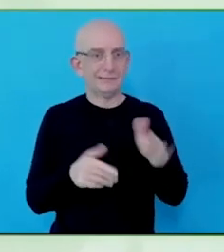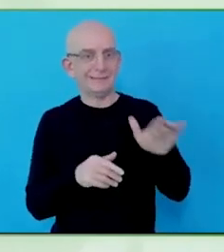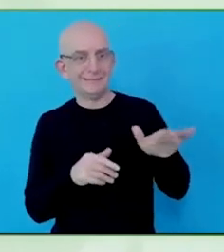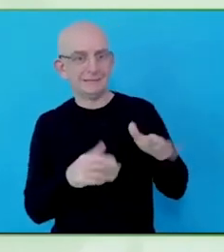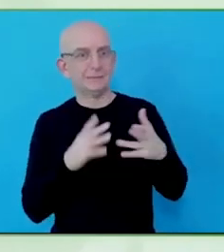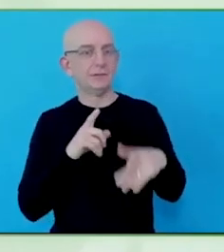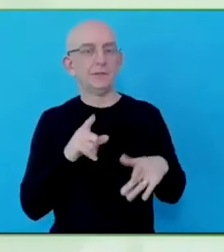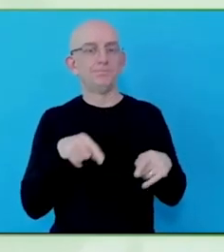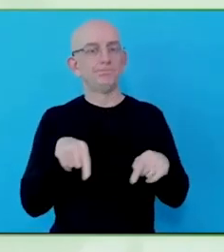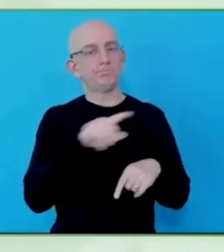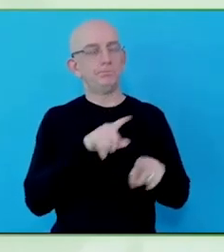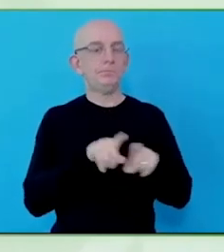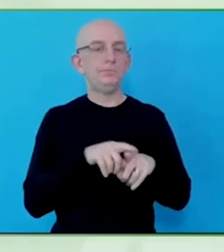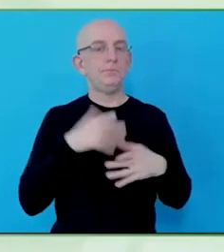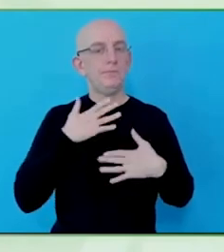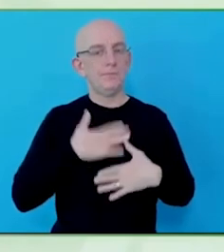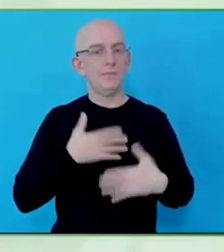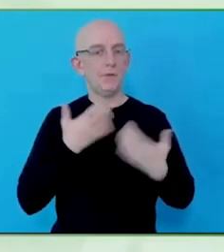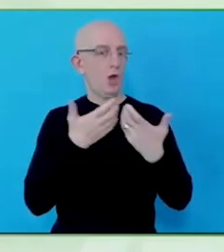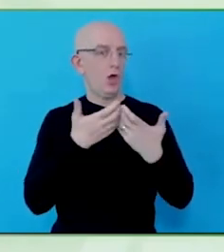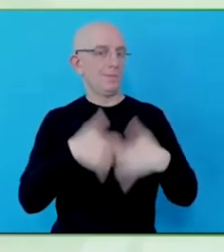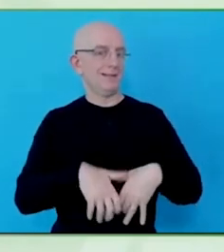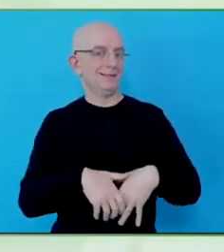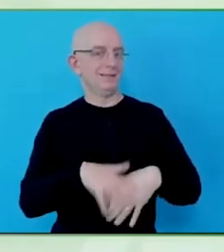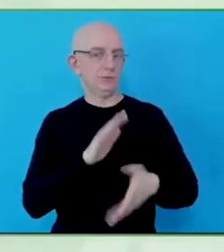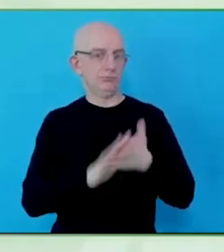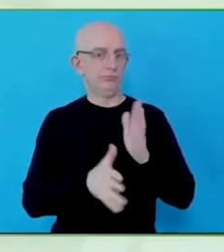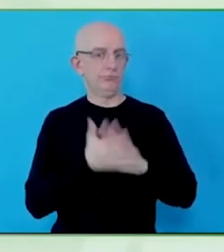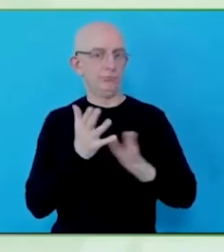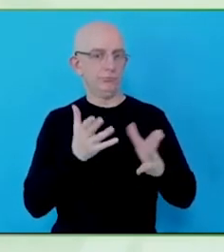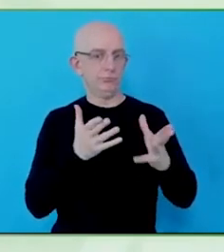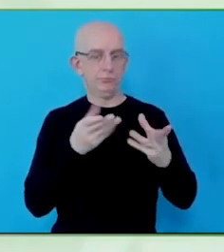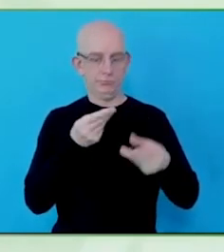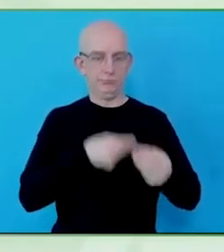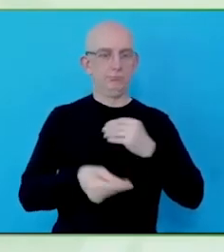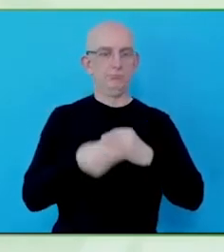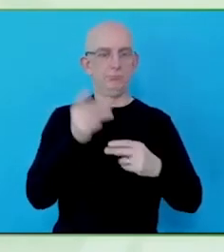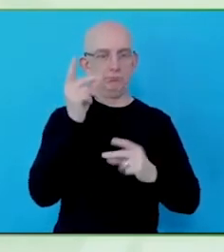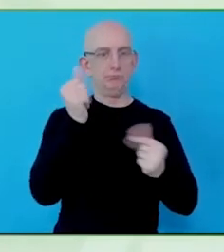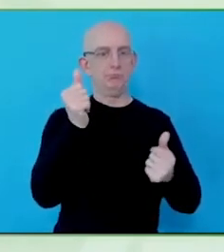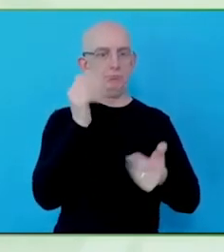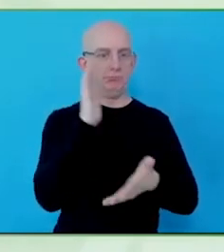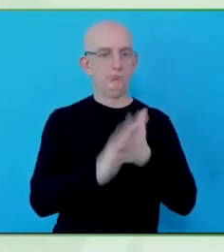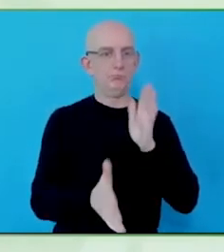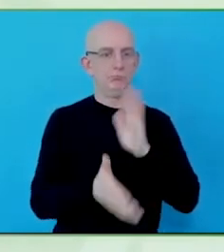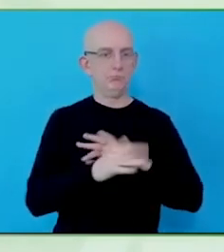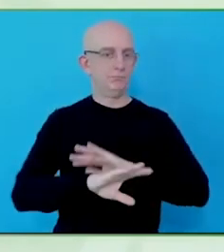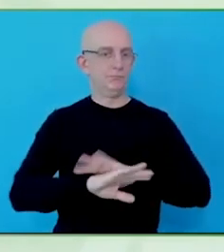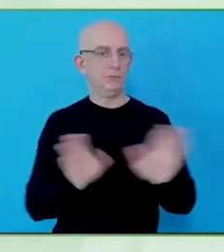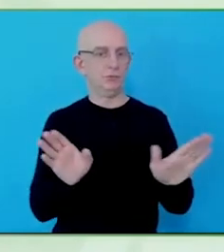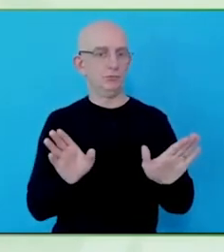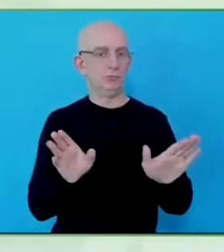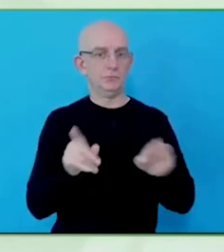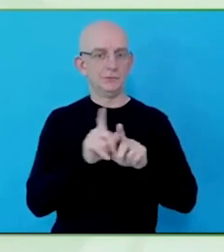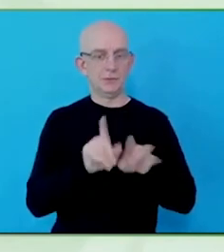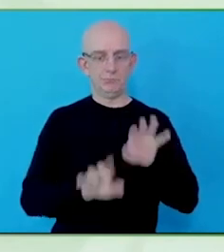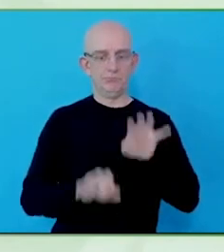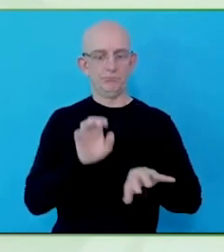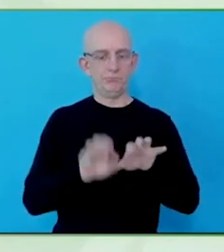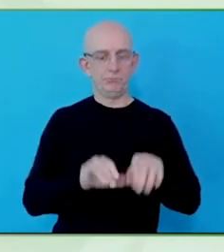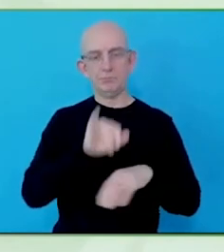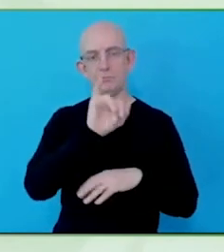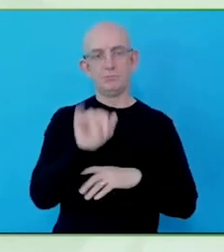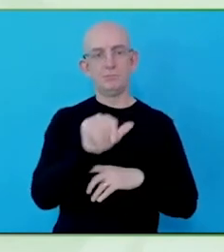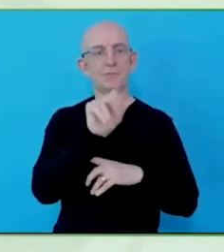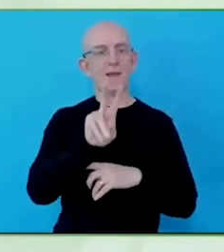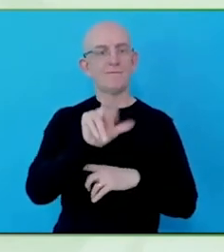can remediate the issues, many of the issues on the site, and that's one of UserWay's most popular solutions for this type